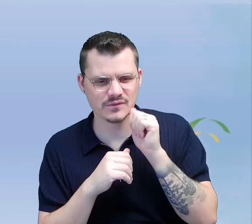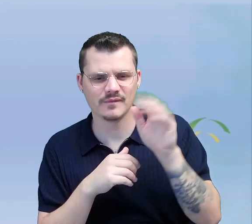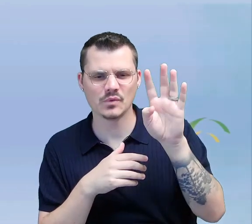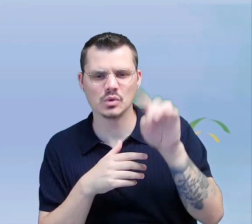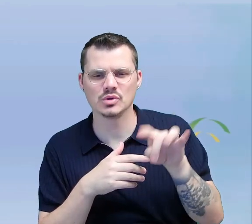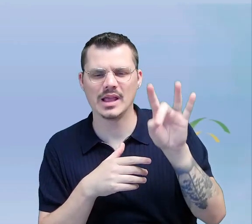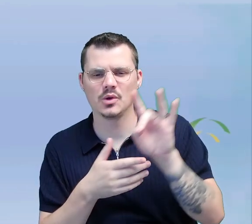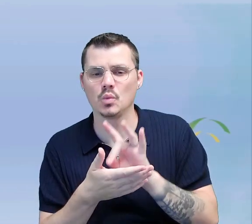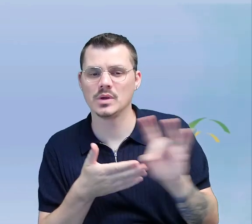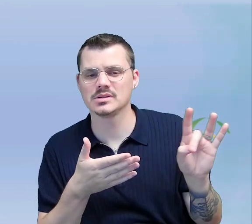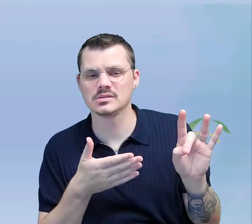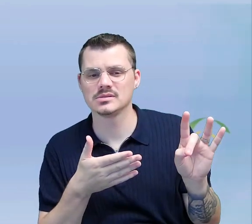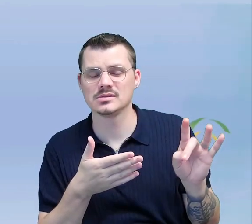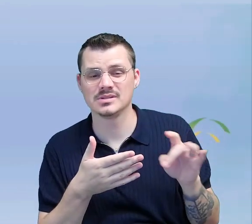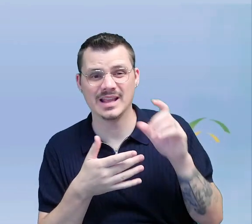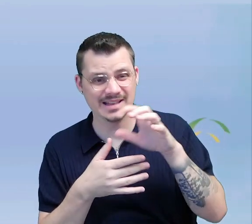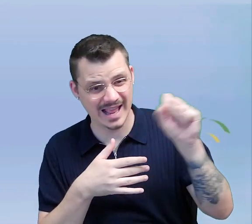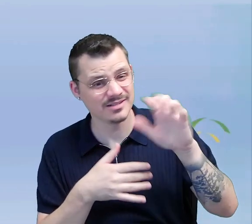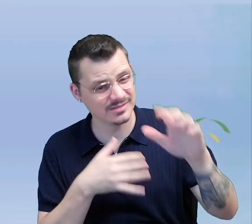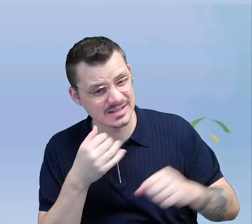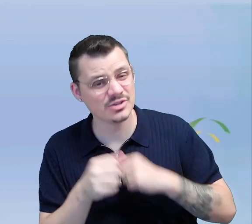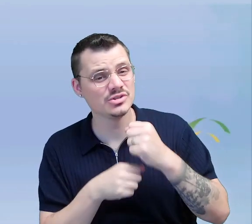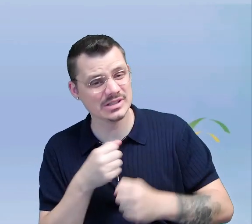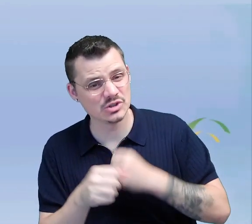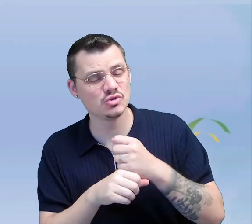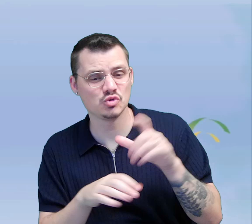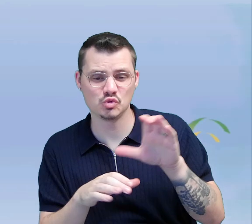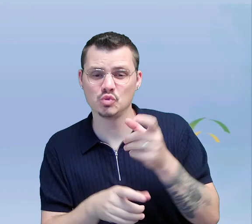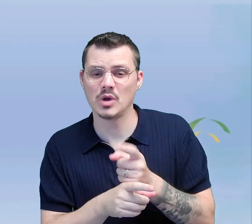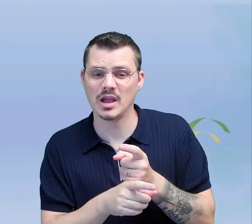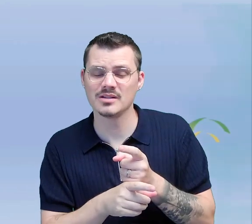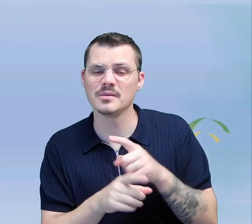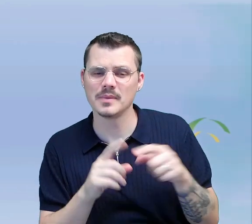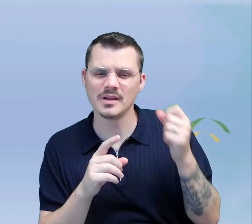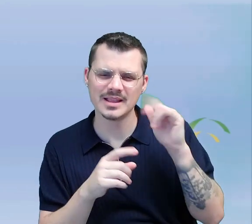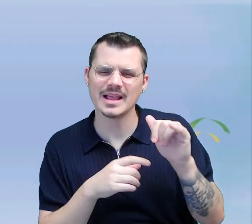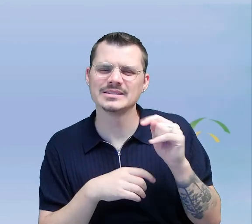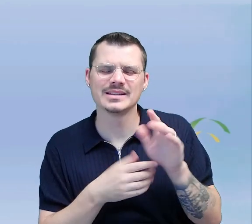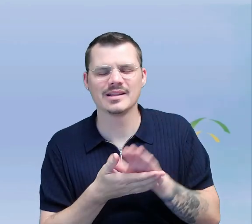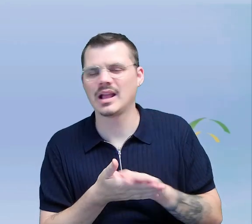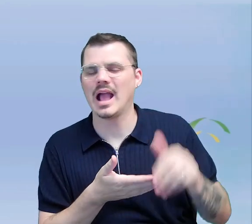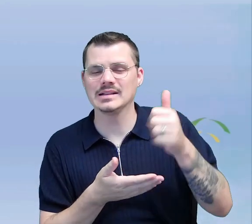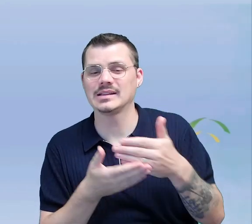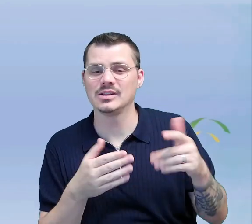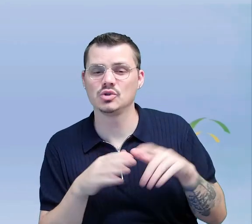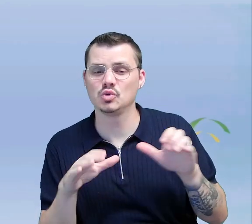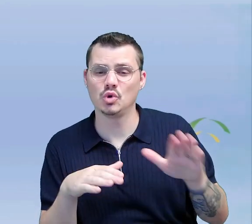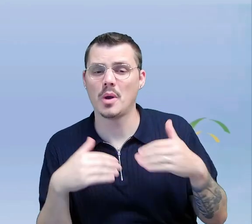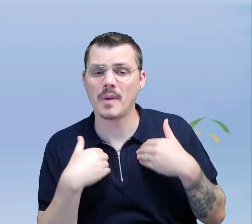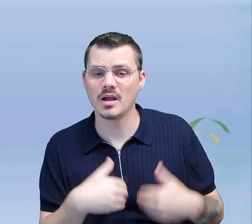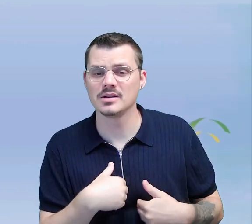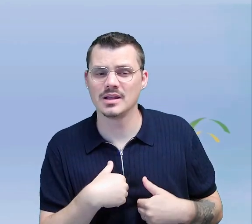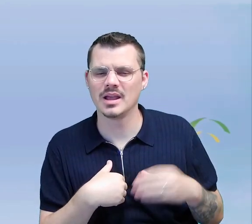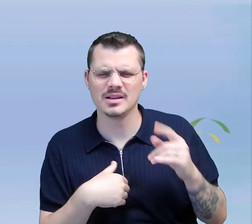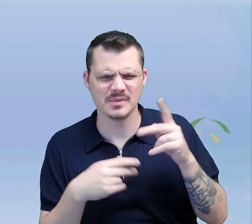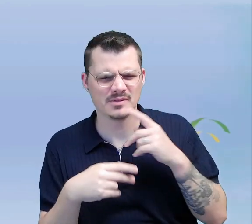every 4 to 8 weeks. It takes years to do it properly. But that's the kindest thing to do to her body. And you know, it's